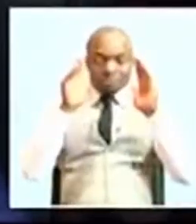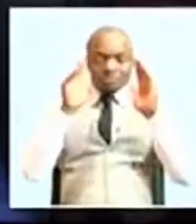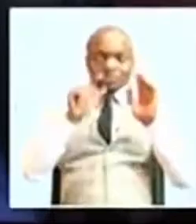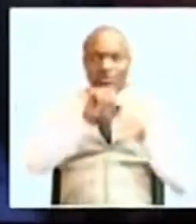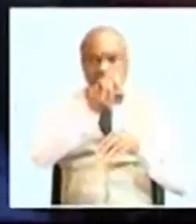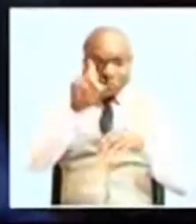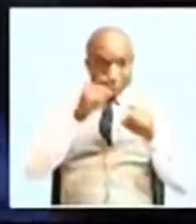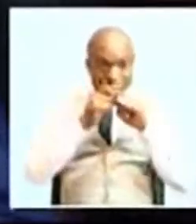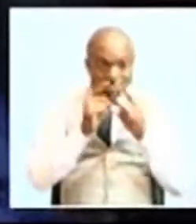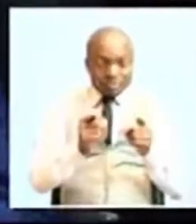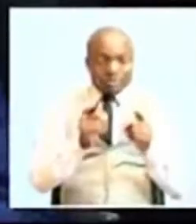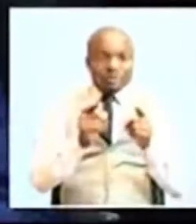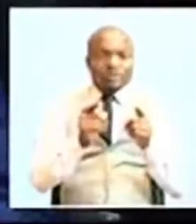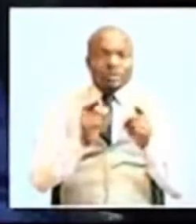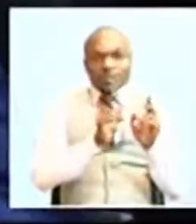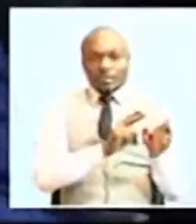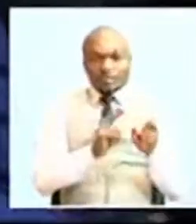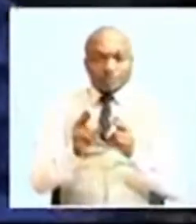in terms of percentage.